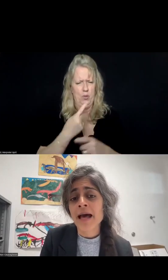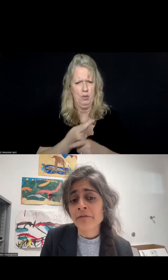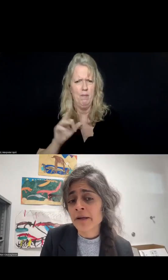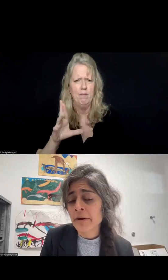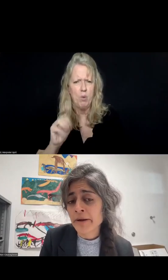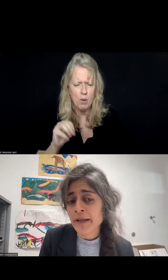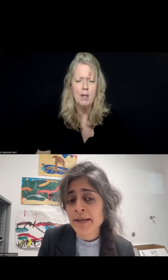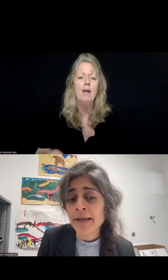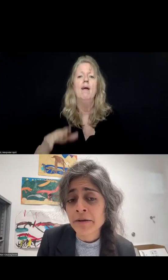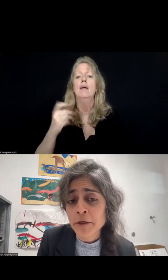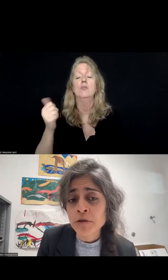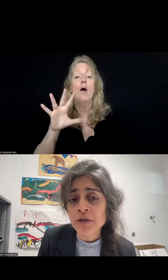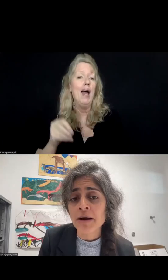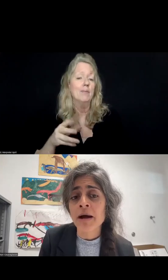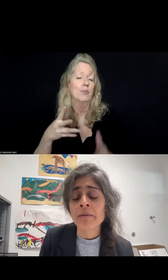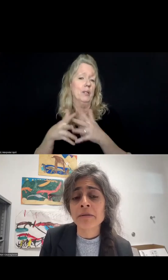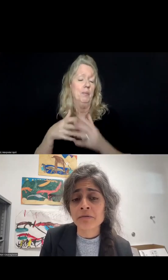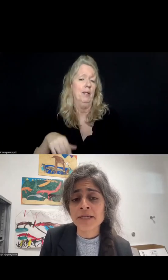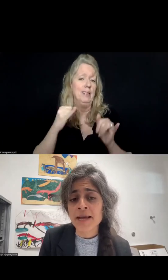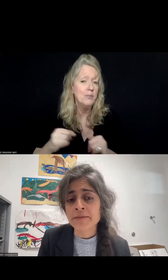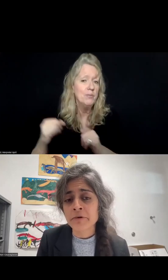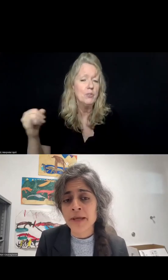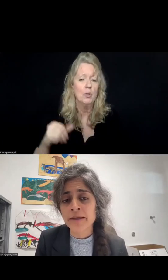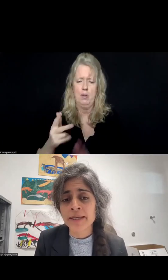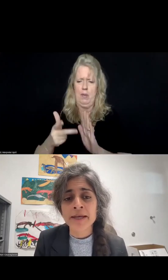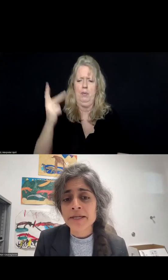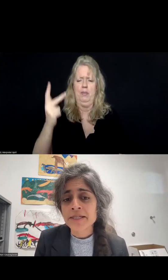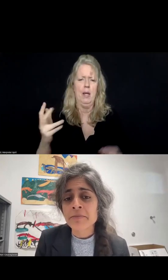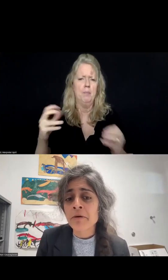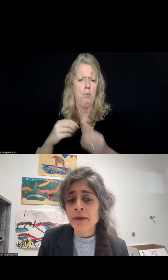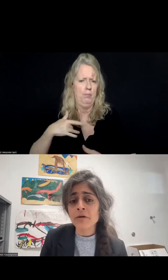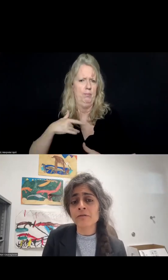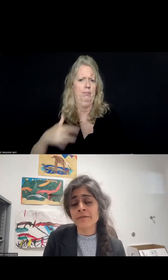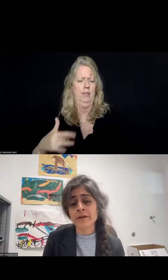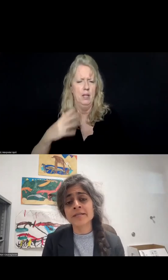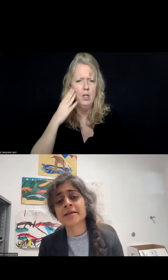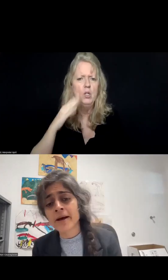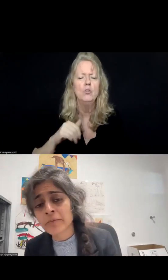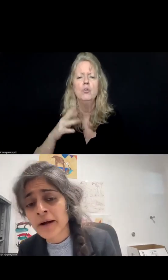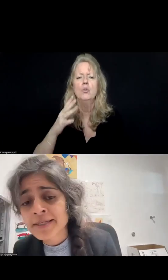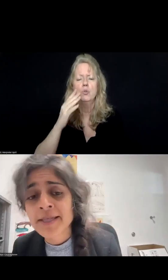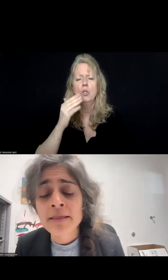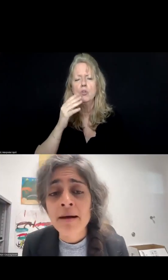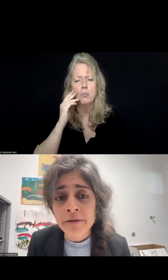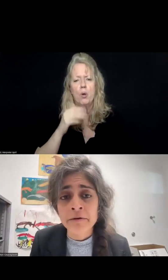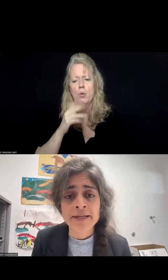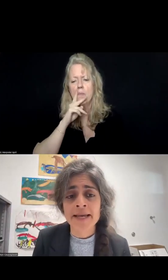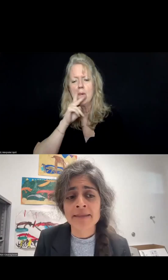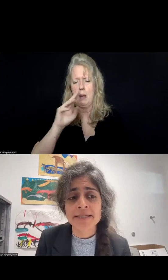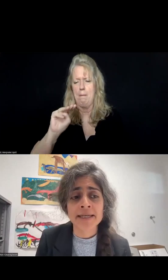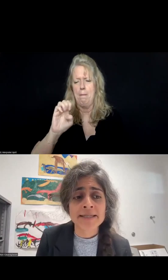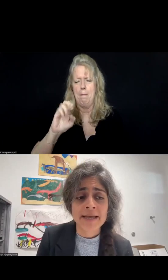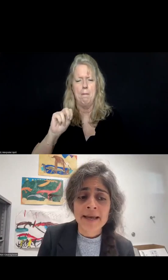products, African-American individuals are 3 times more likely to smoke menthol-flavored tobacco products than other